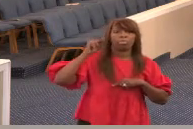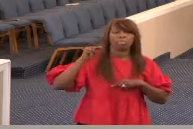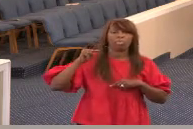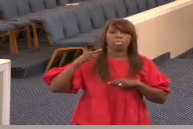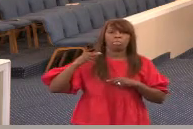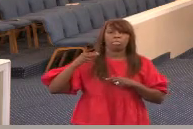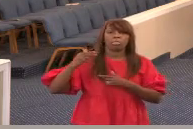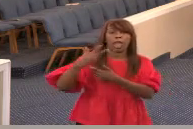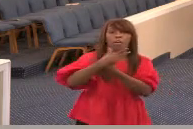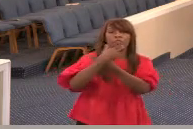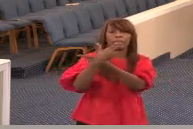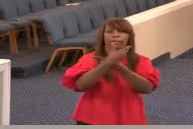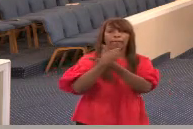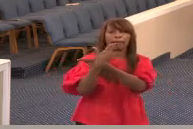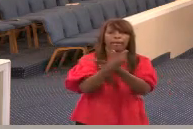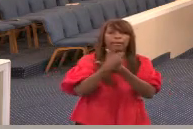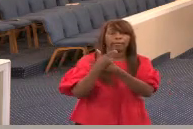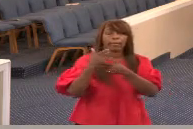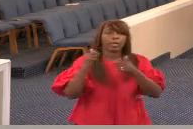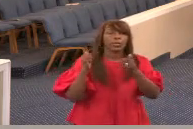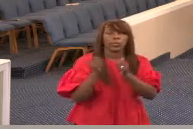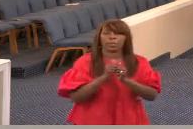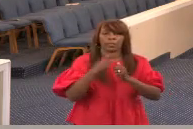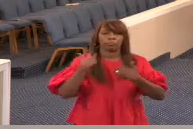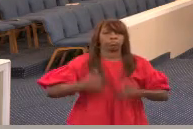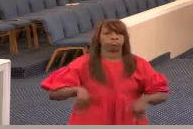A hurricane with